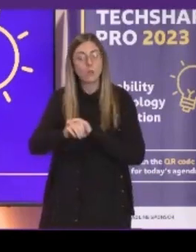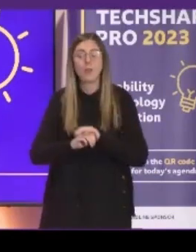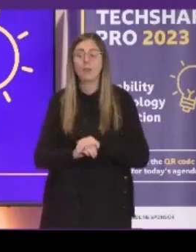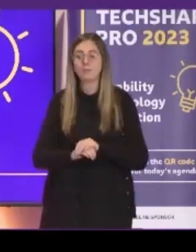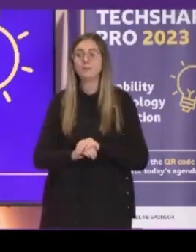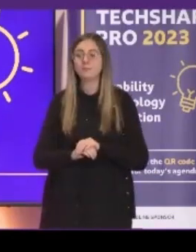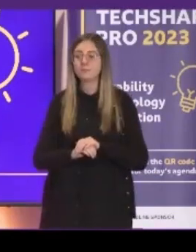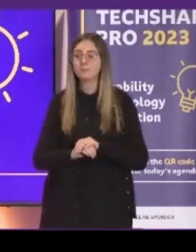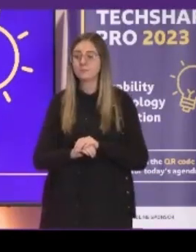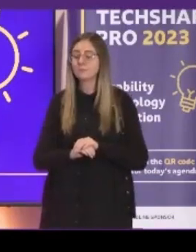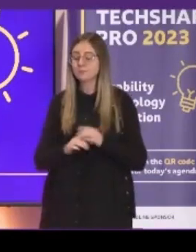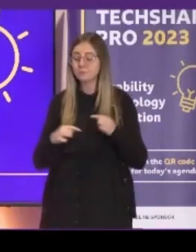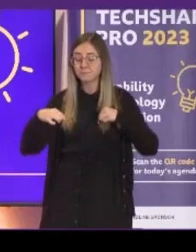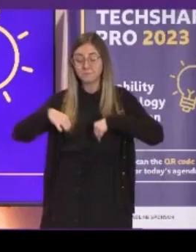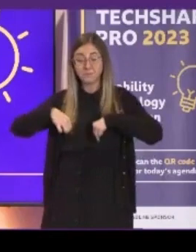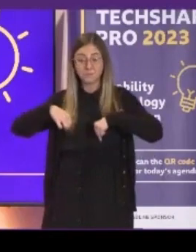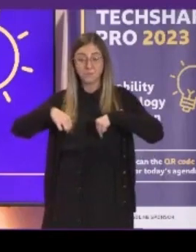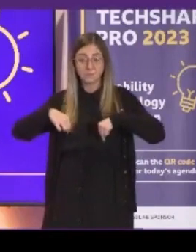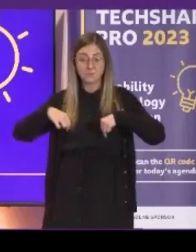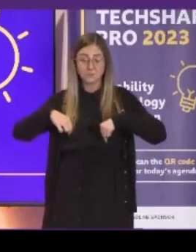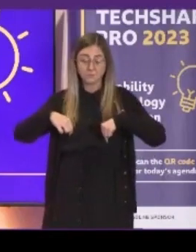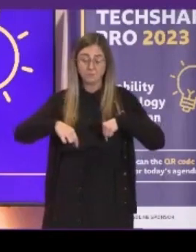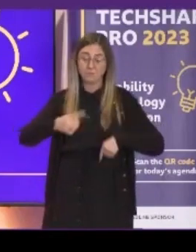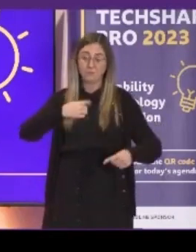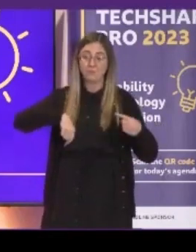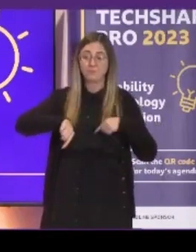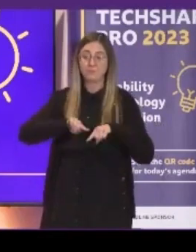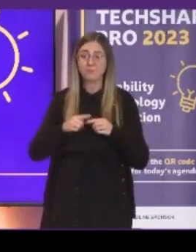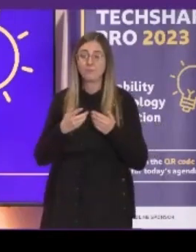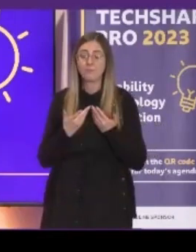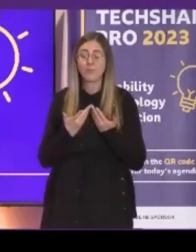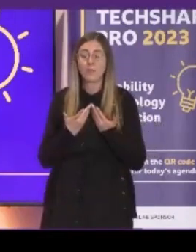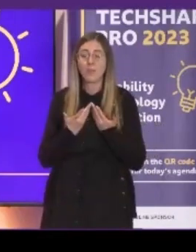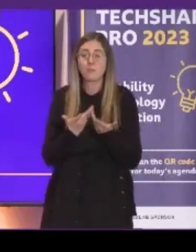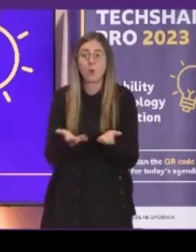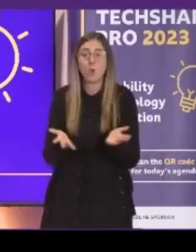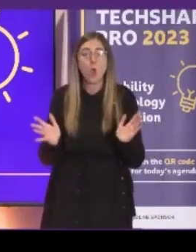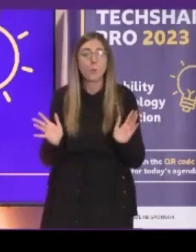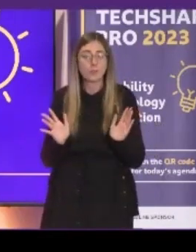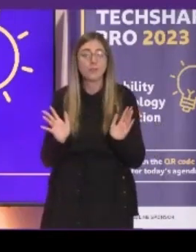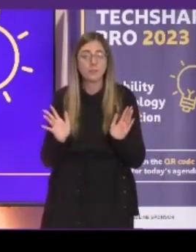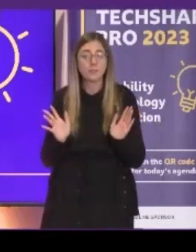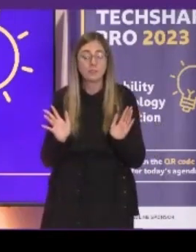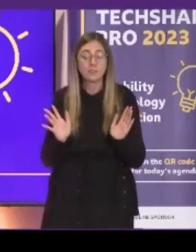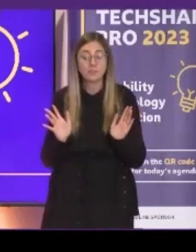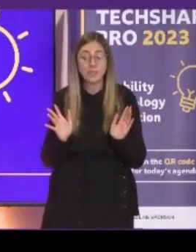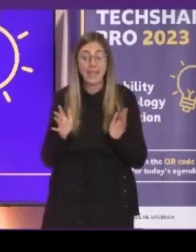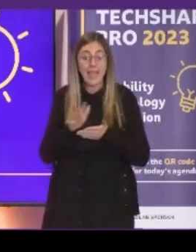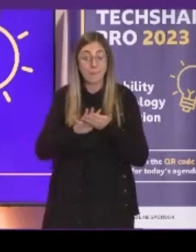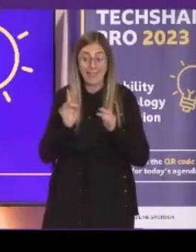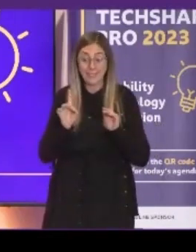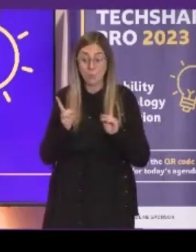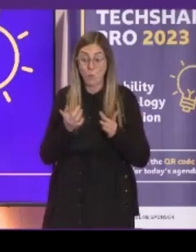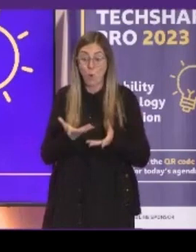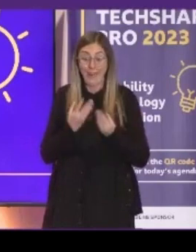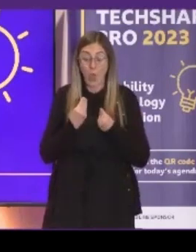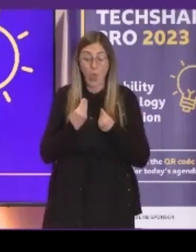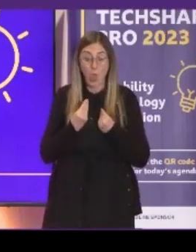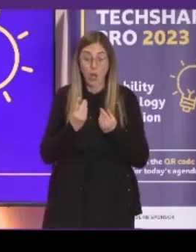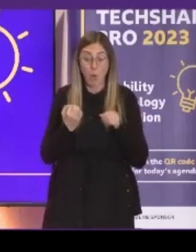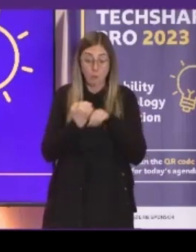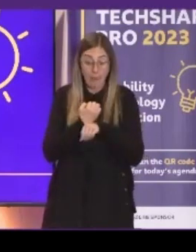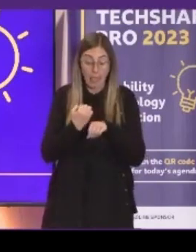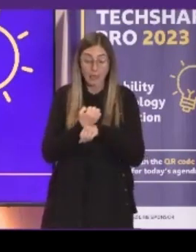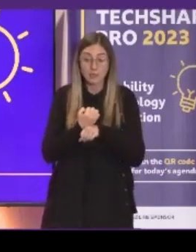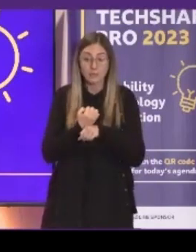By the way that we work, in essence, the open source nature of that product means that what we do and what we learn from and what we build into